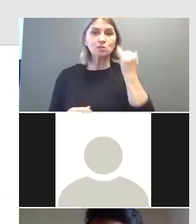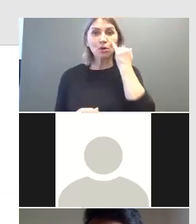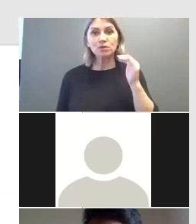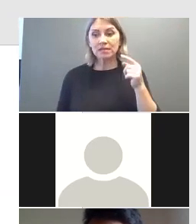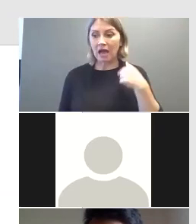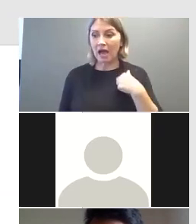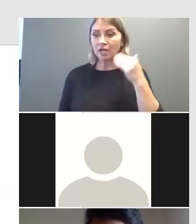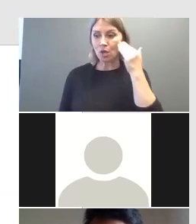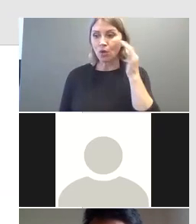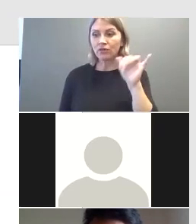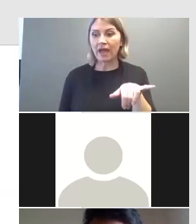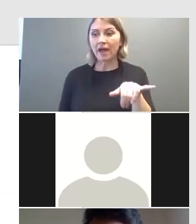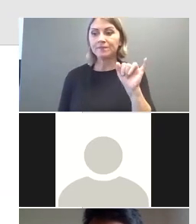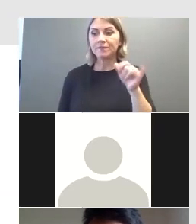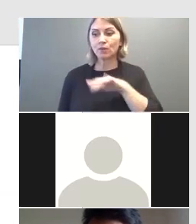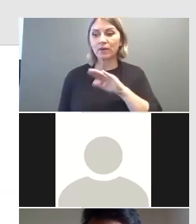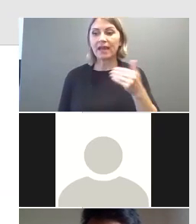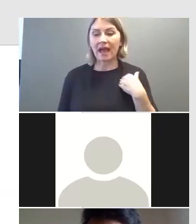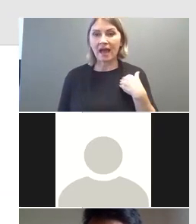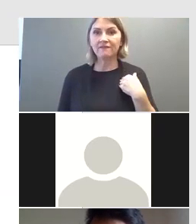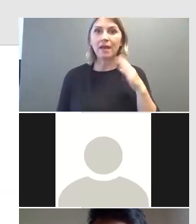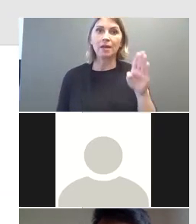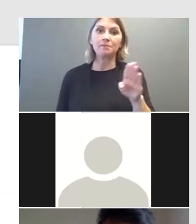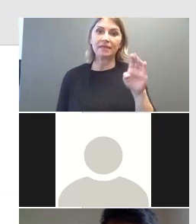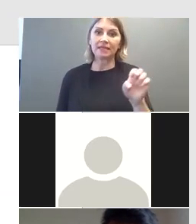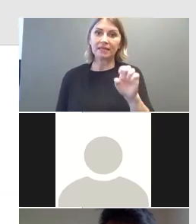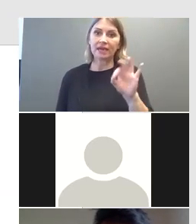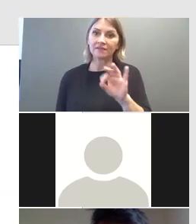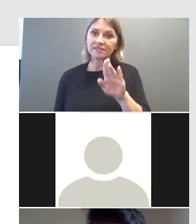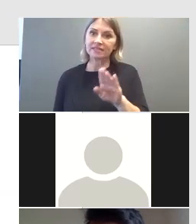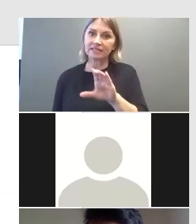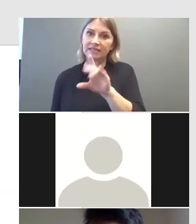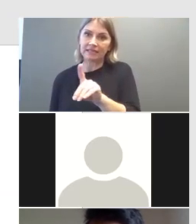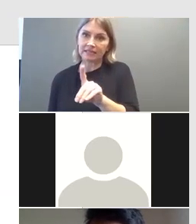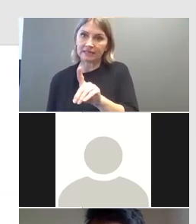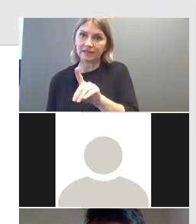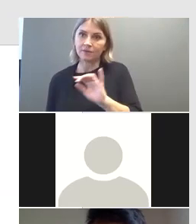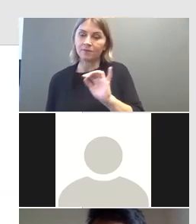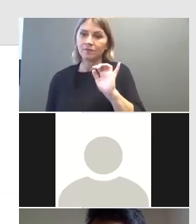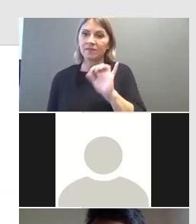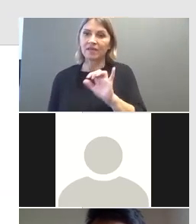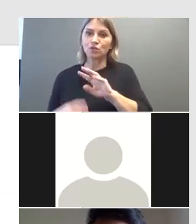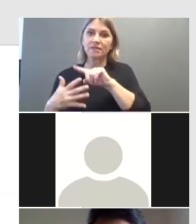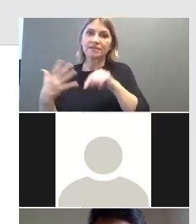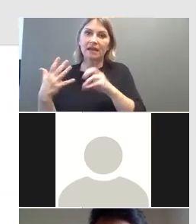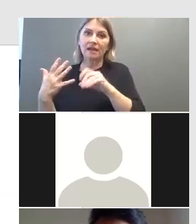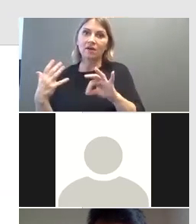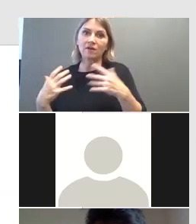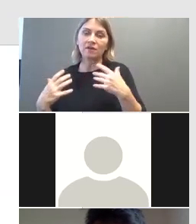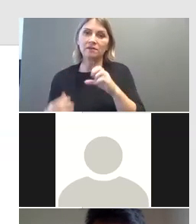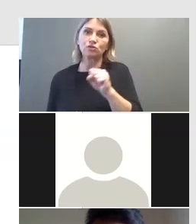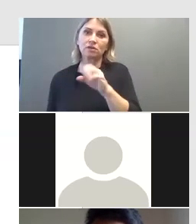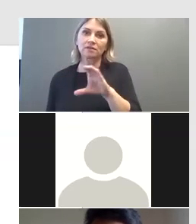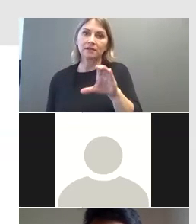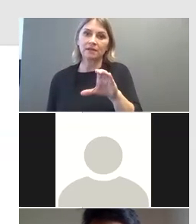that we have BEFCD as your a set of strongly connected components, and then I have